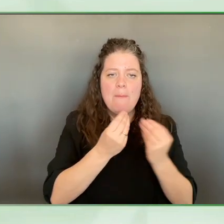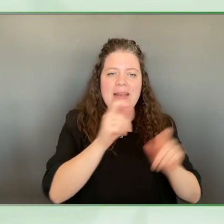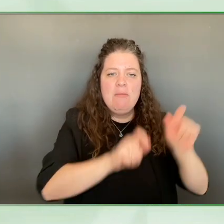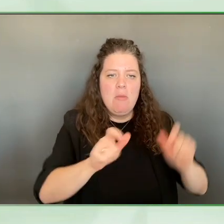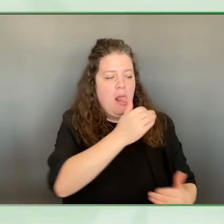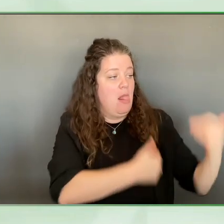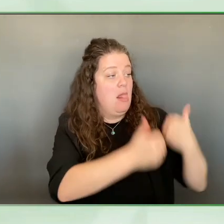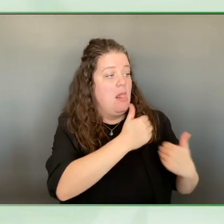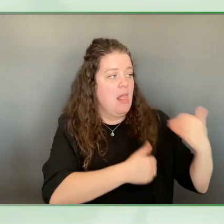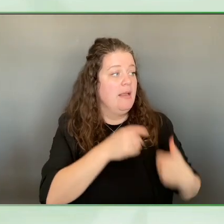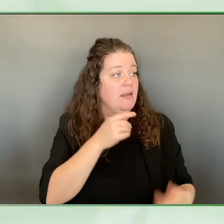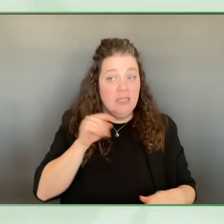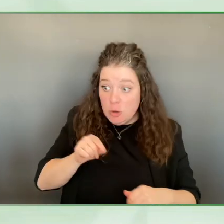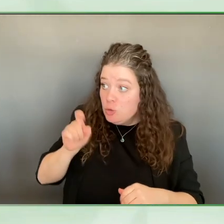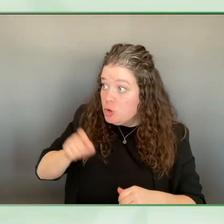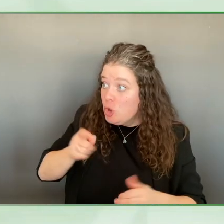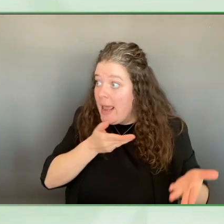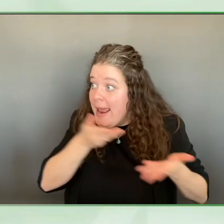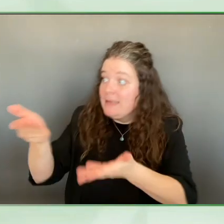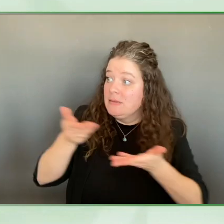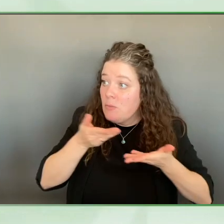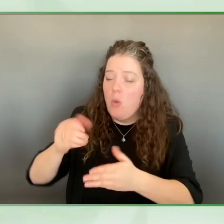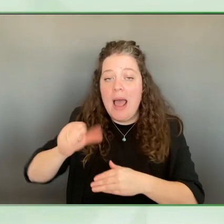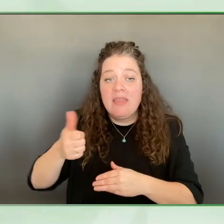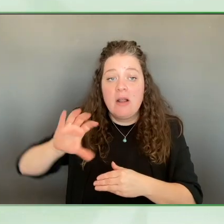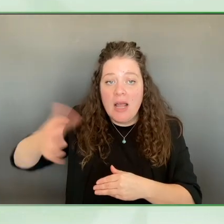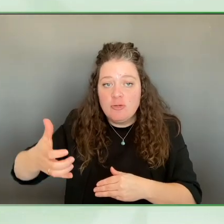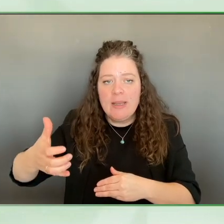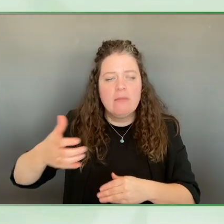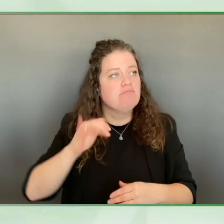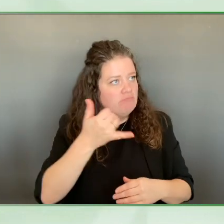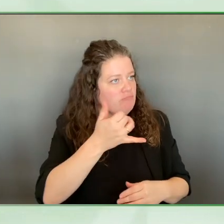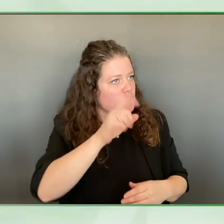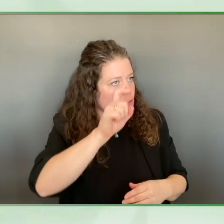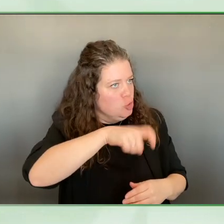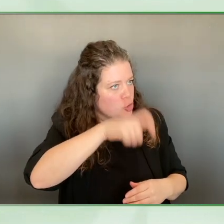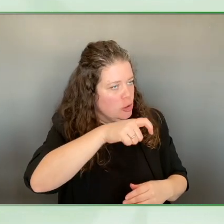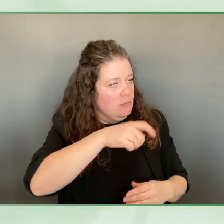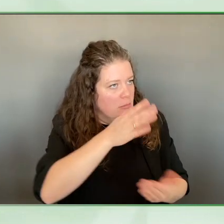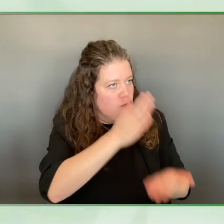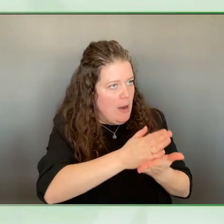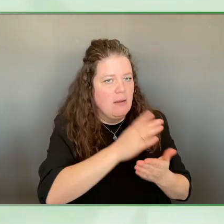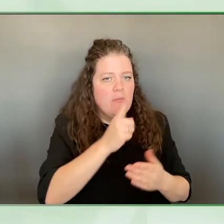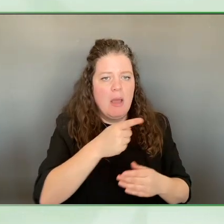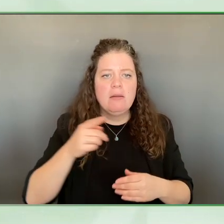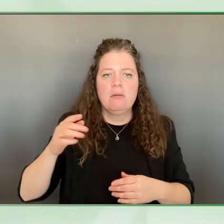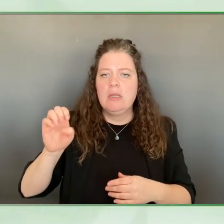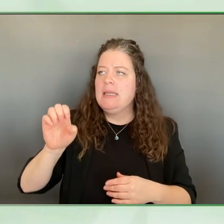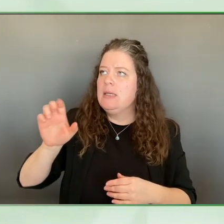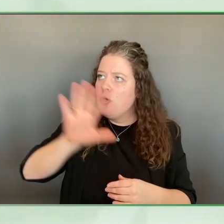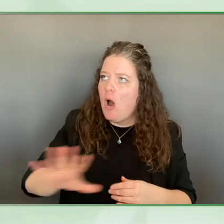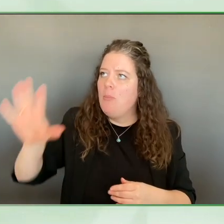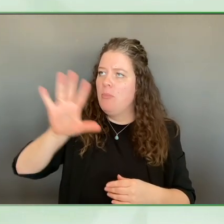should, but I will compete with other good brands in Europe and other places,